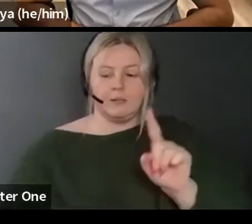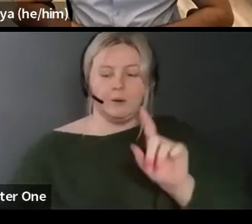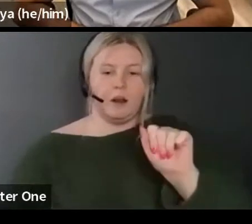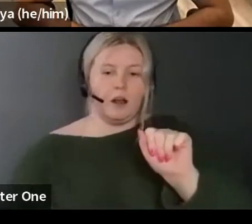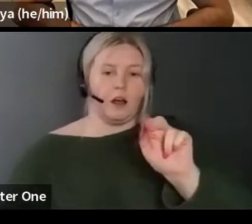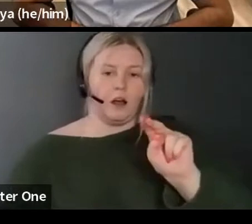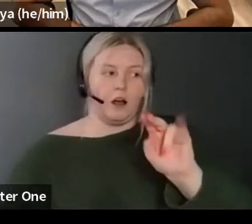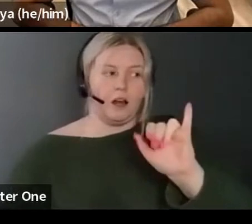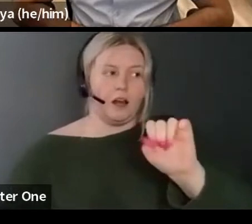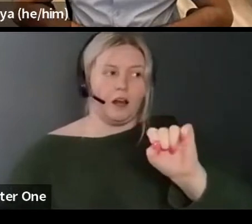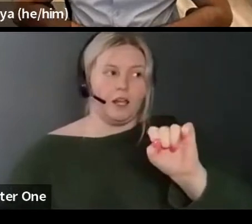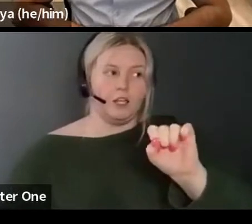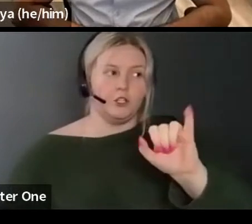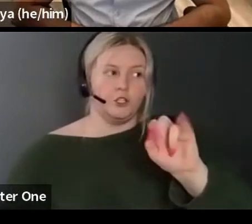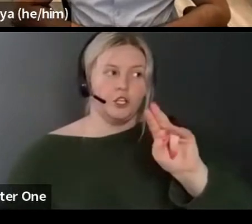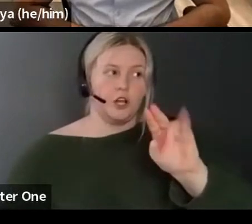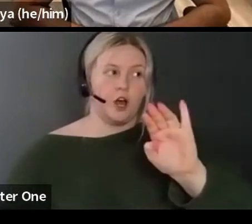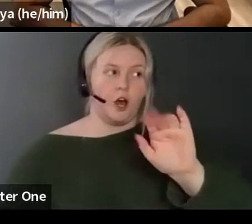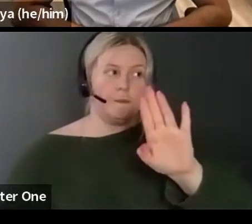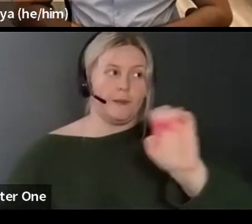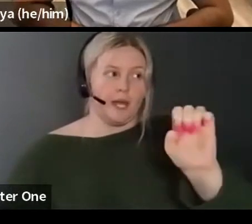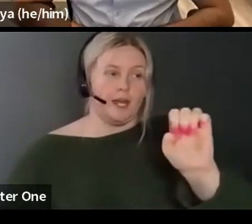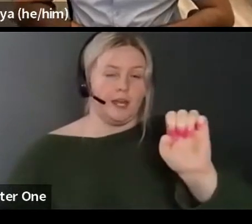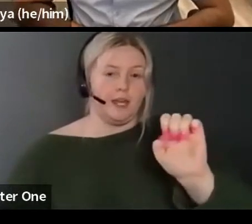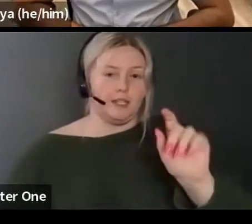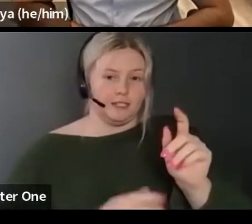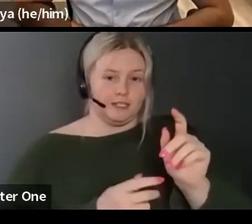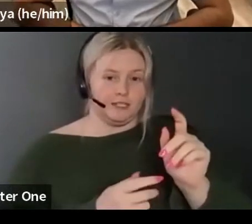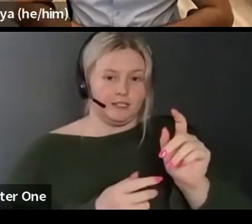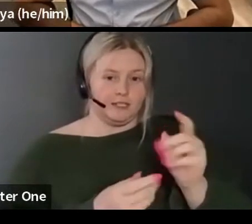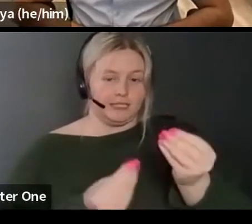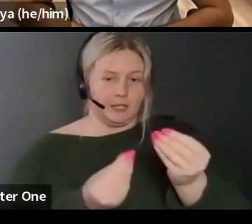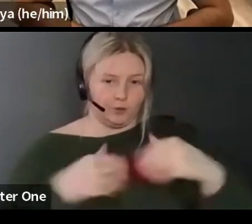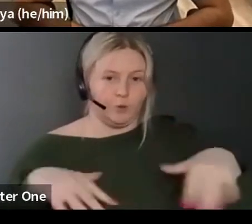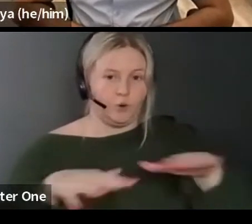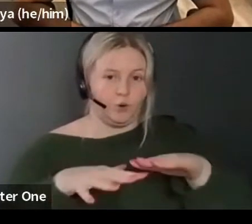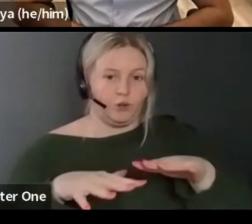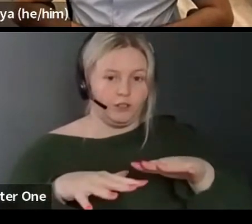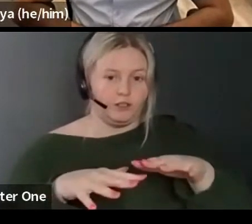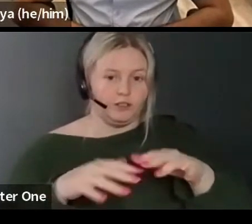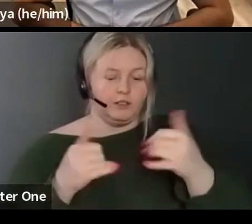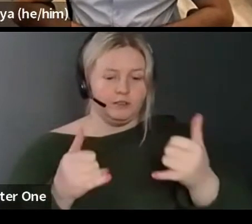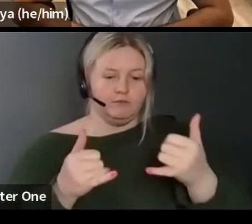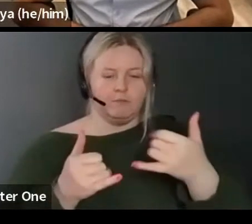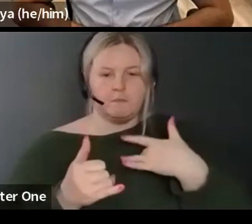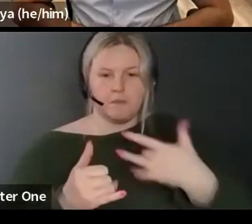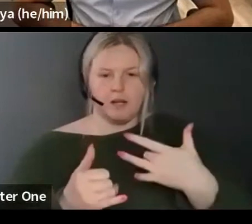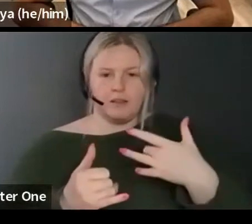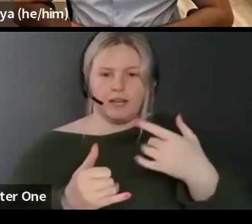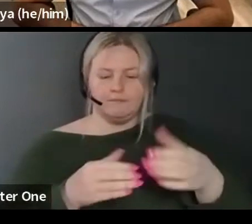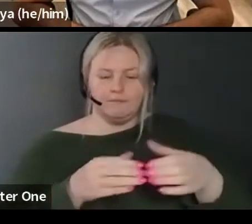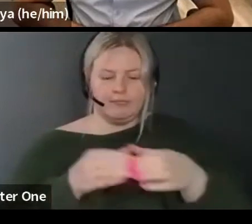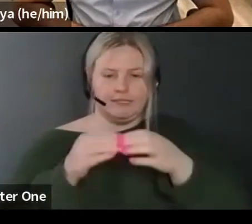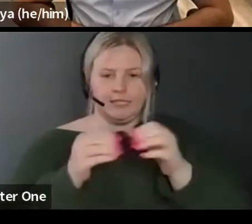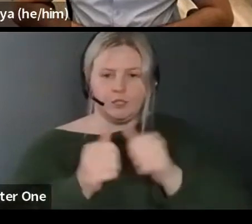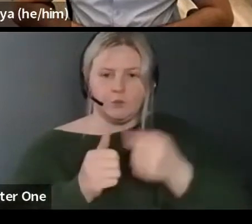territory, Haudenosaunee and Anishinaabe territory, which is governed by the Dish with One Spoon Wampum Agreement.